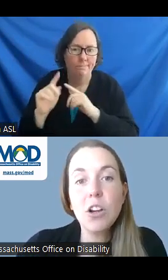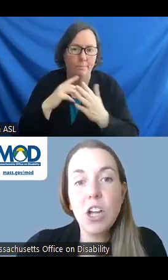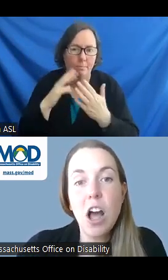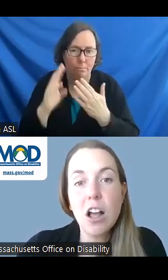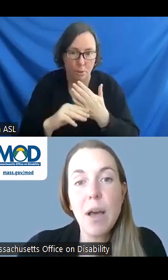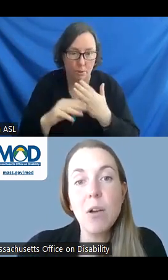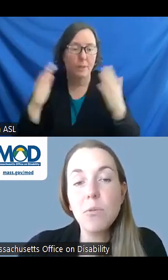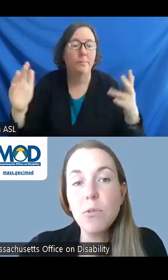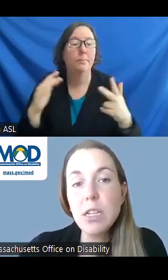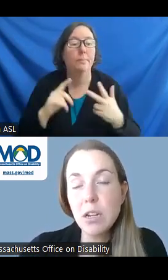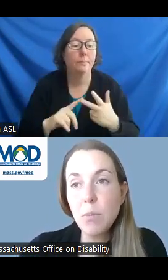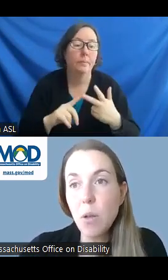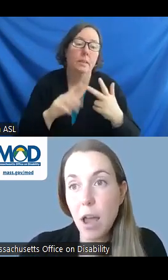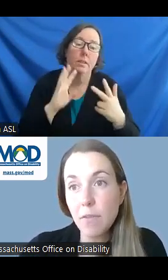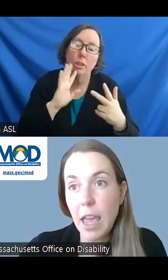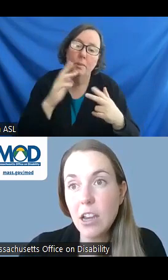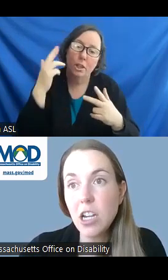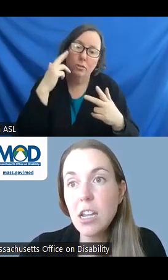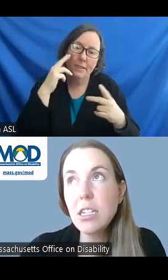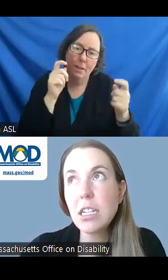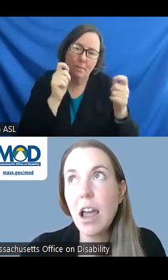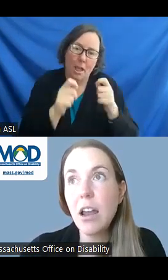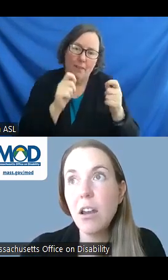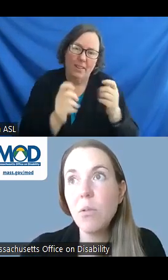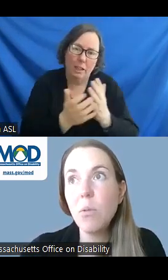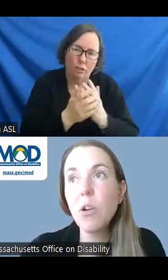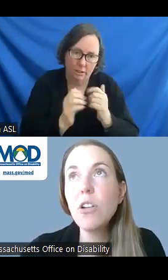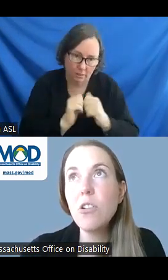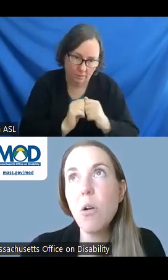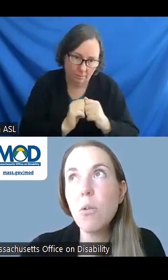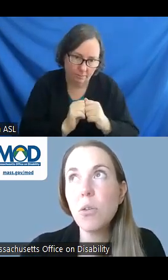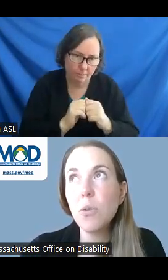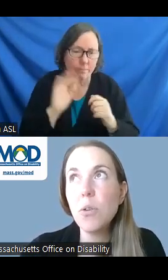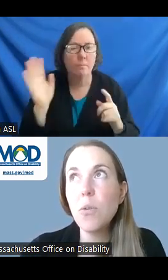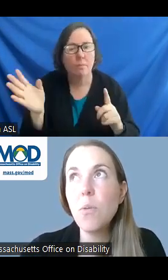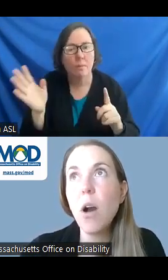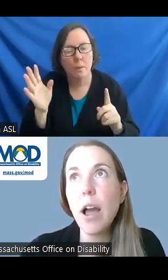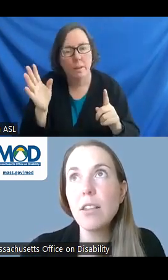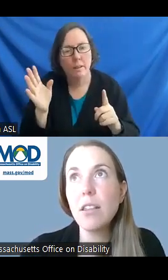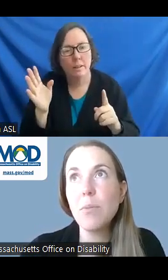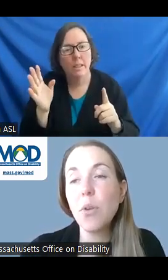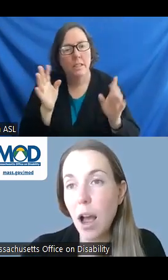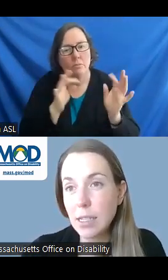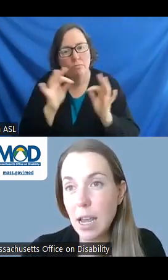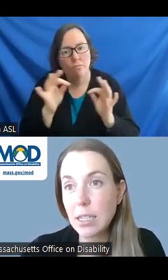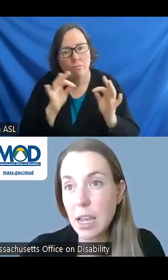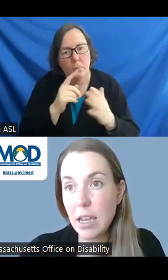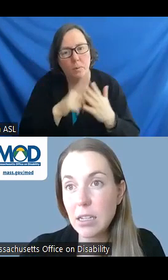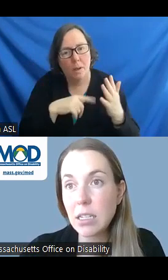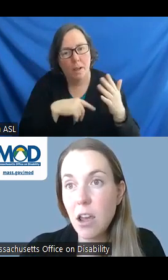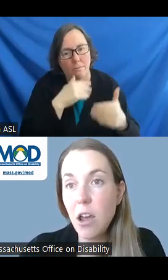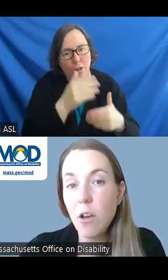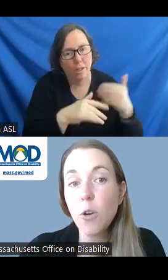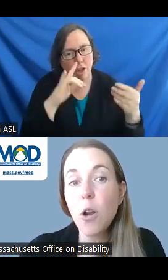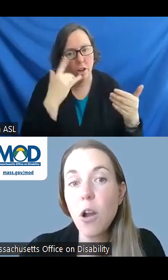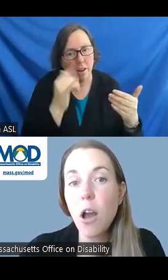Next, we're going to talk about reasonable modifications, and we're going to go through what the process